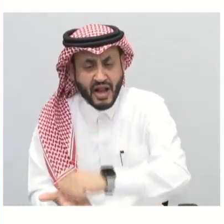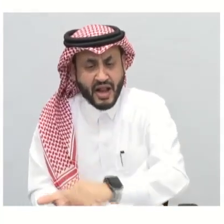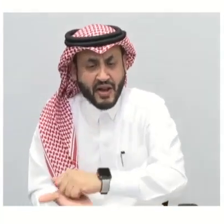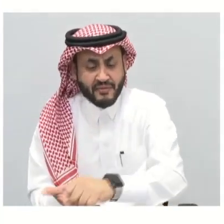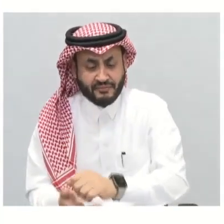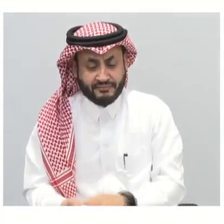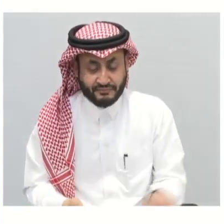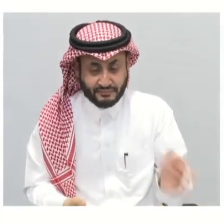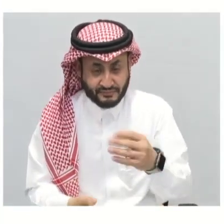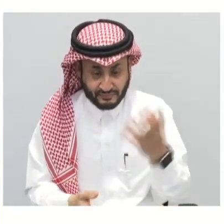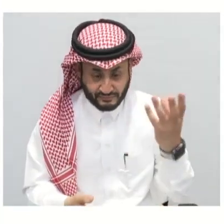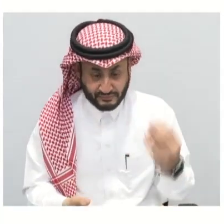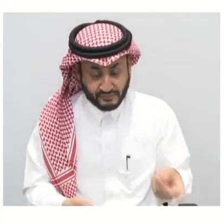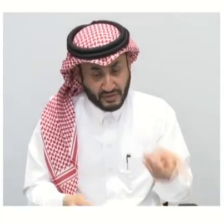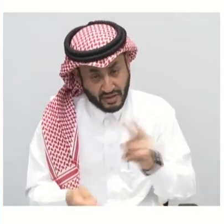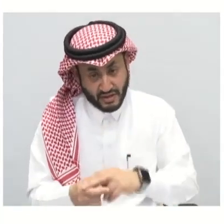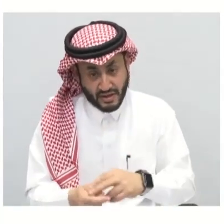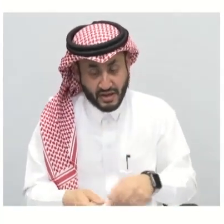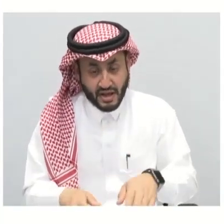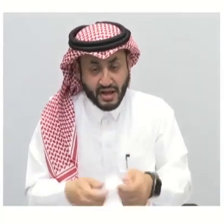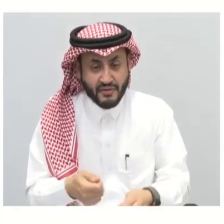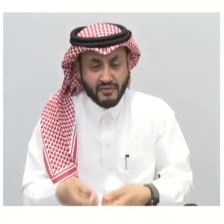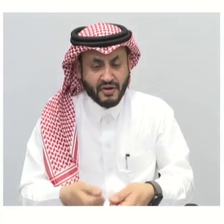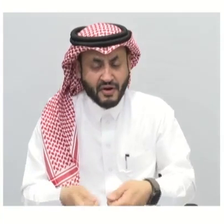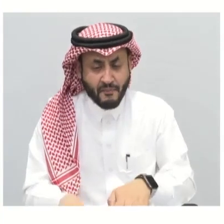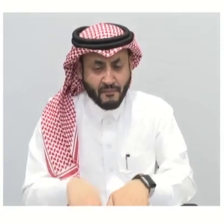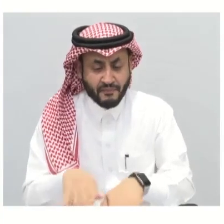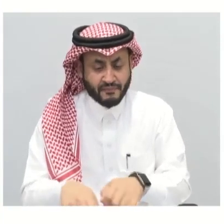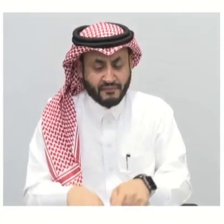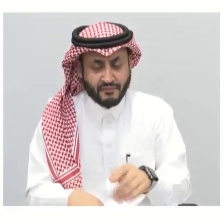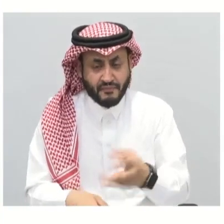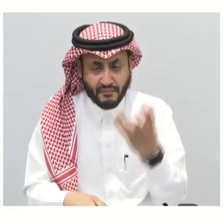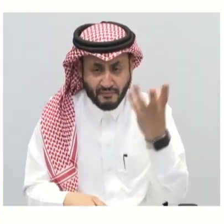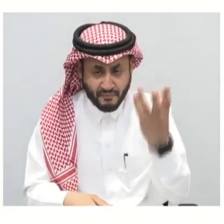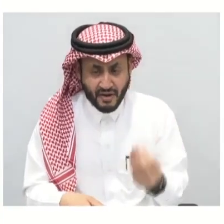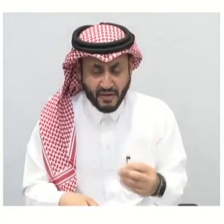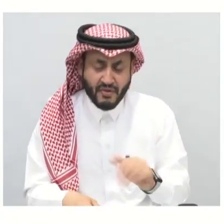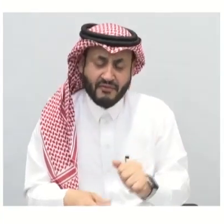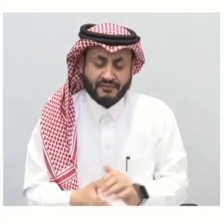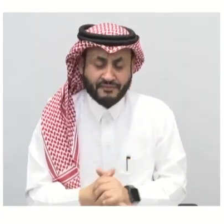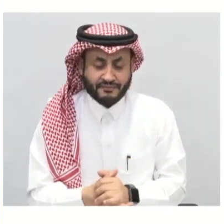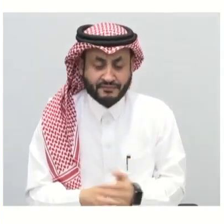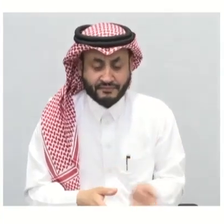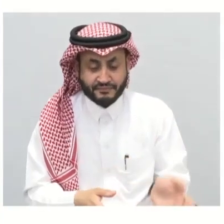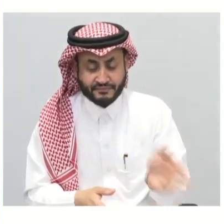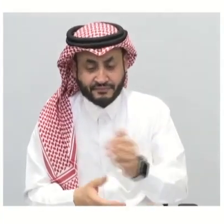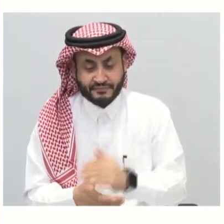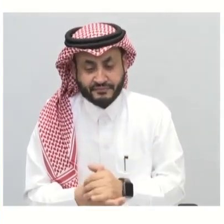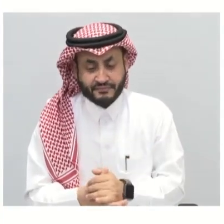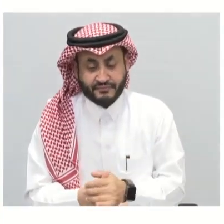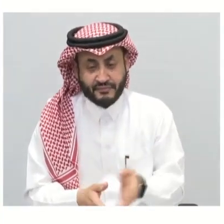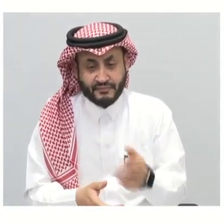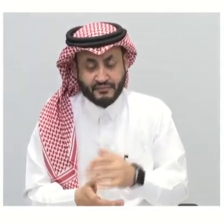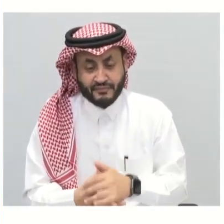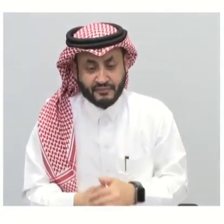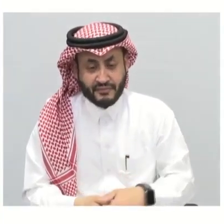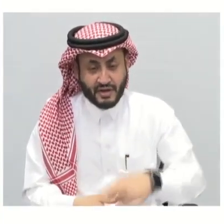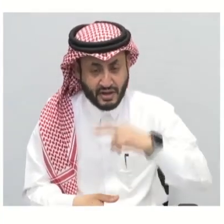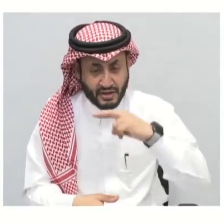actions in the evening, buy shoes. And there is no action at night. Let's go to Tuesday.